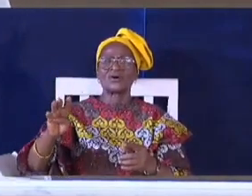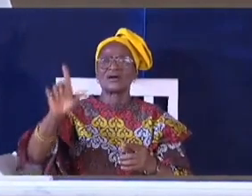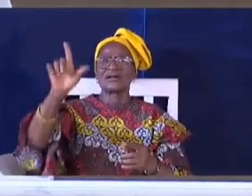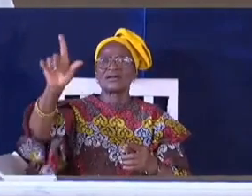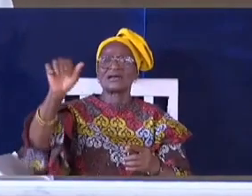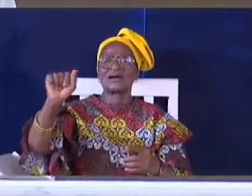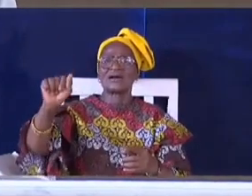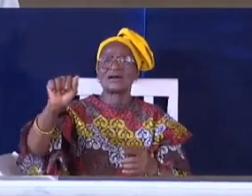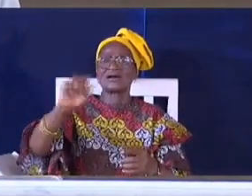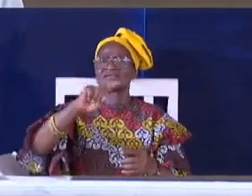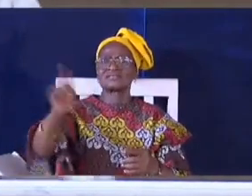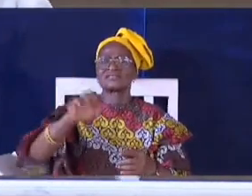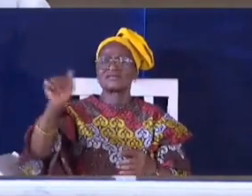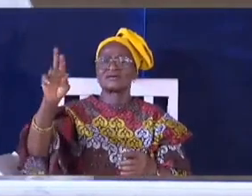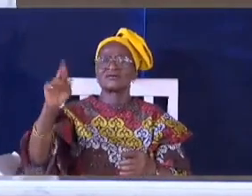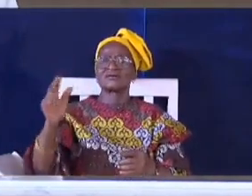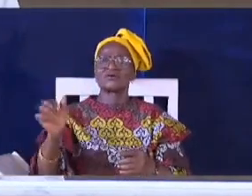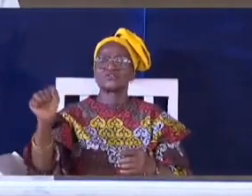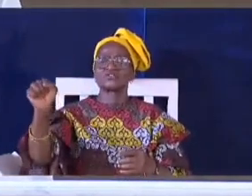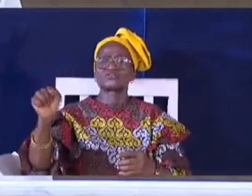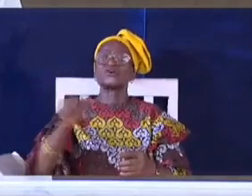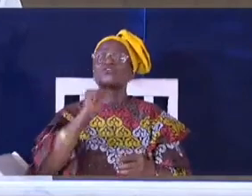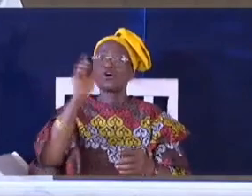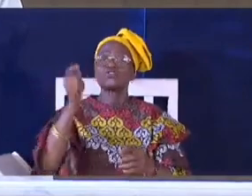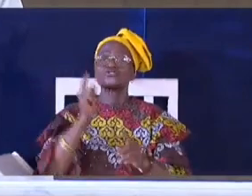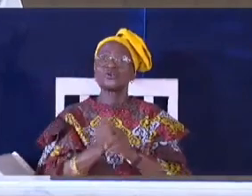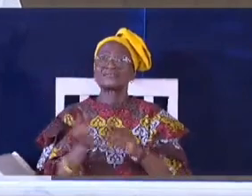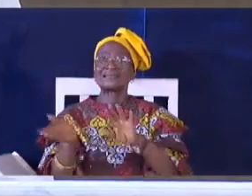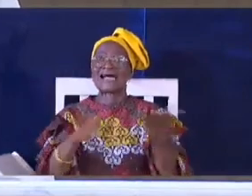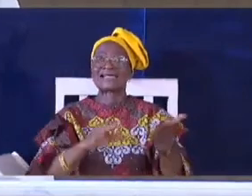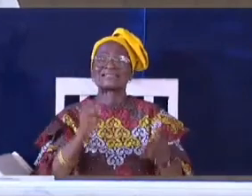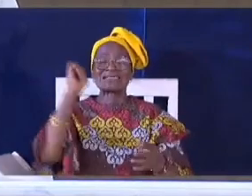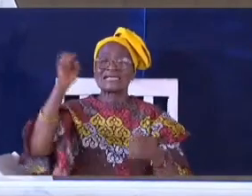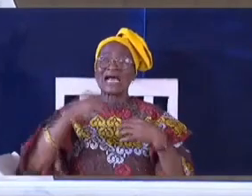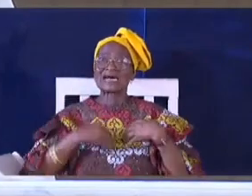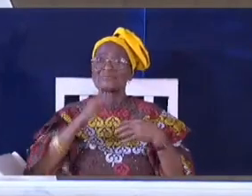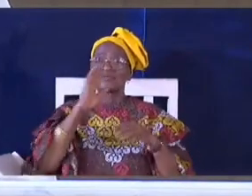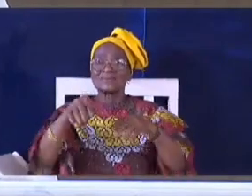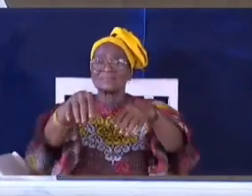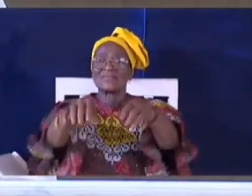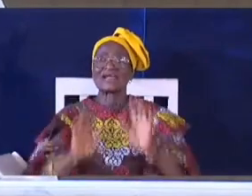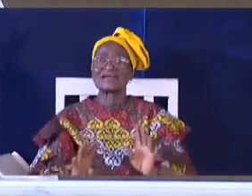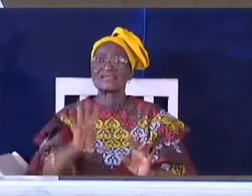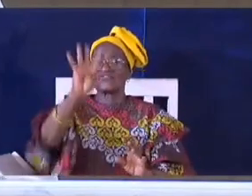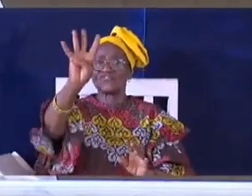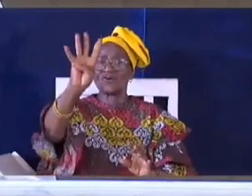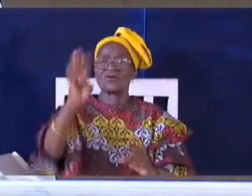had not just died, he had been buried 4 days.